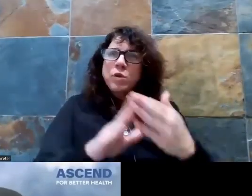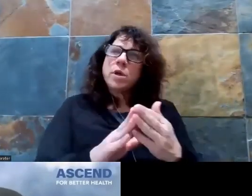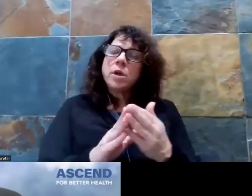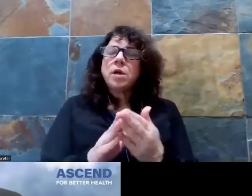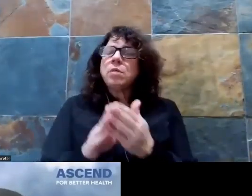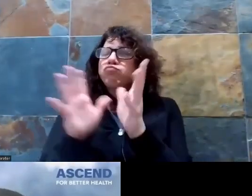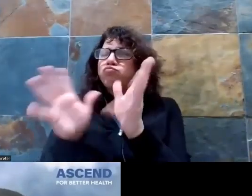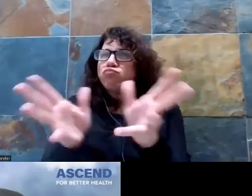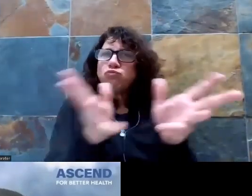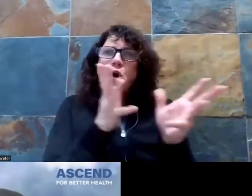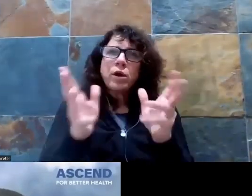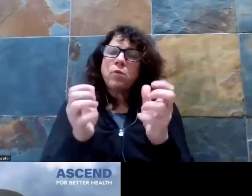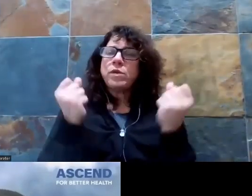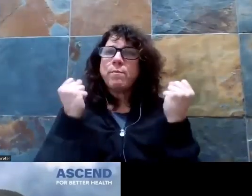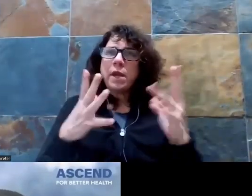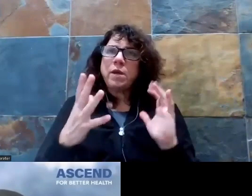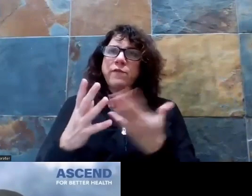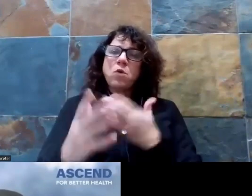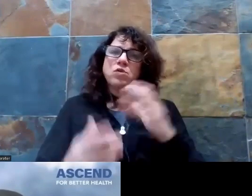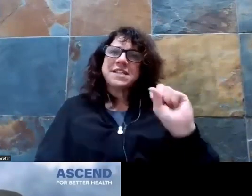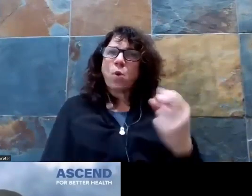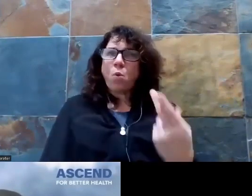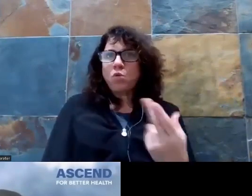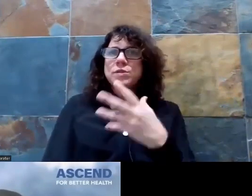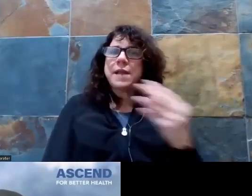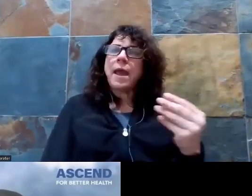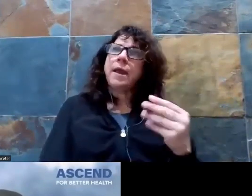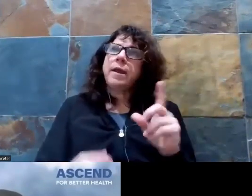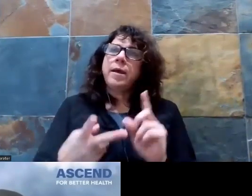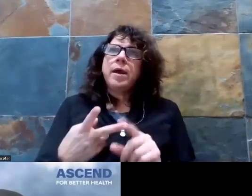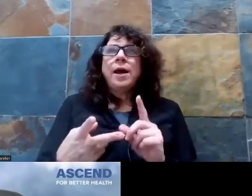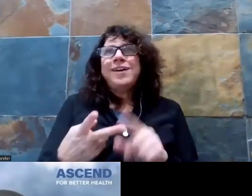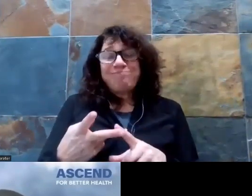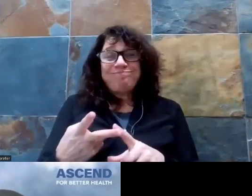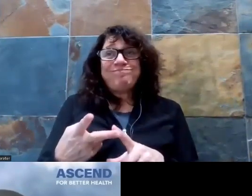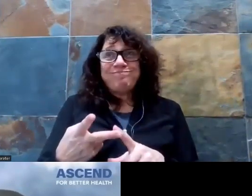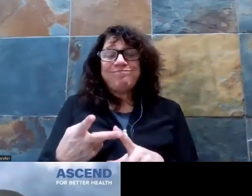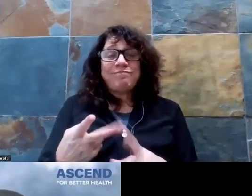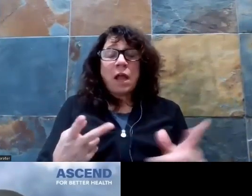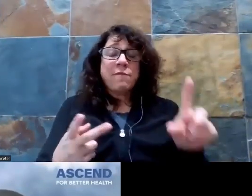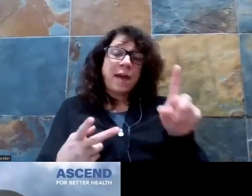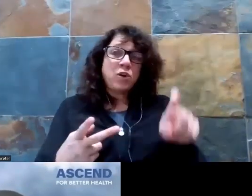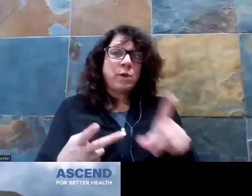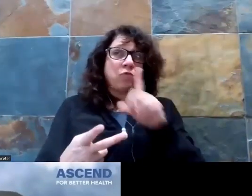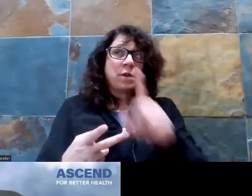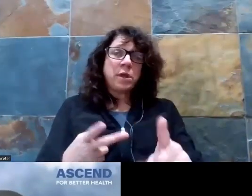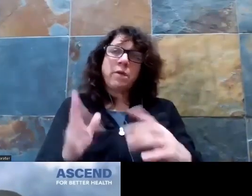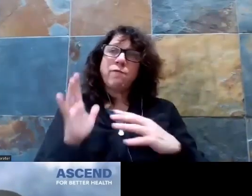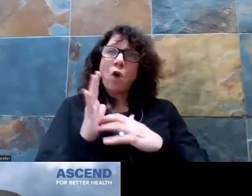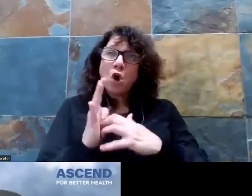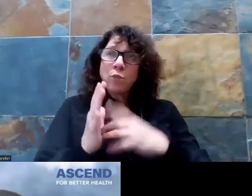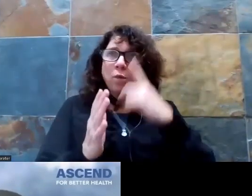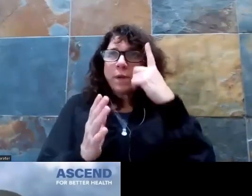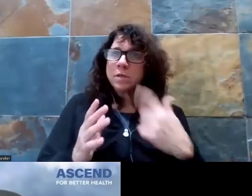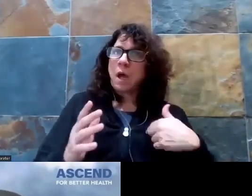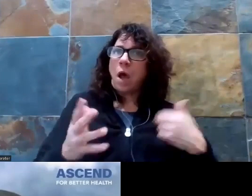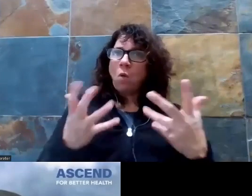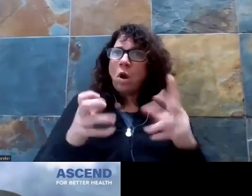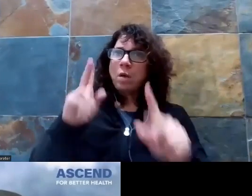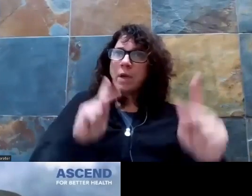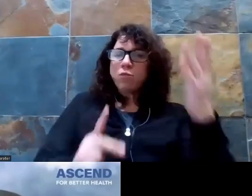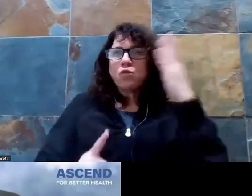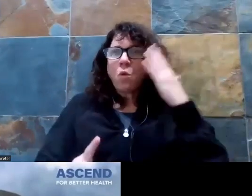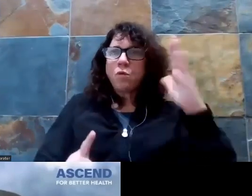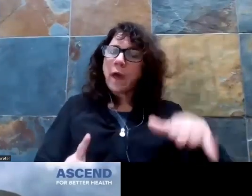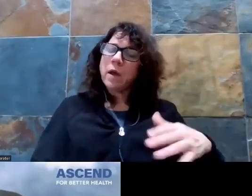to lots of our stakeholders, and I've had to be extremely vulnerable, because I want people to